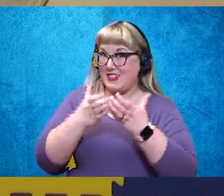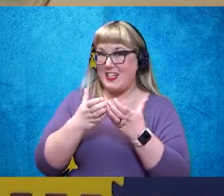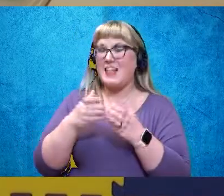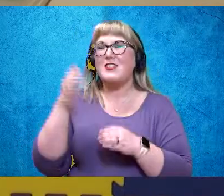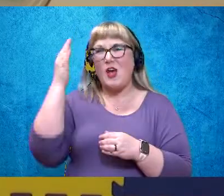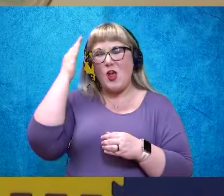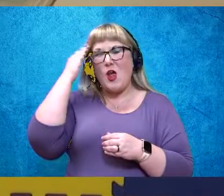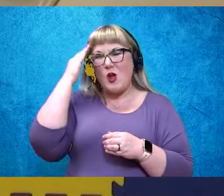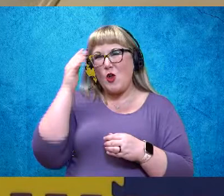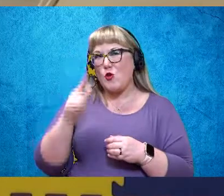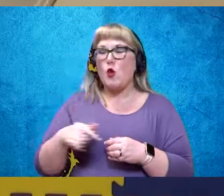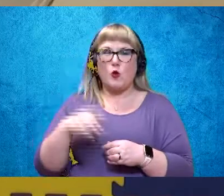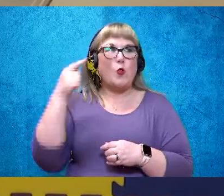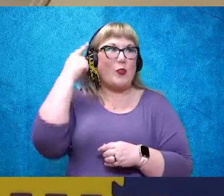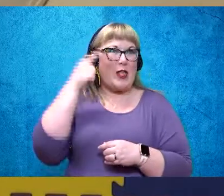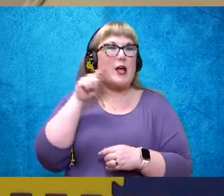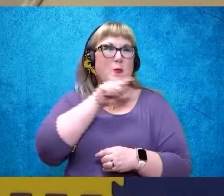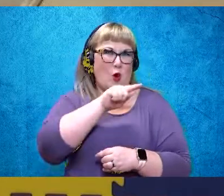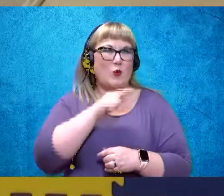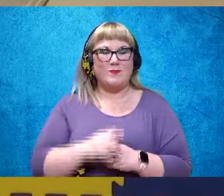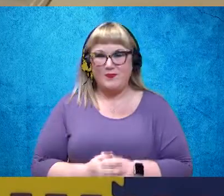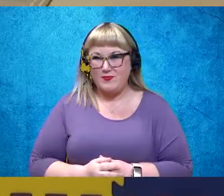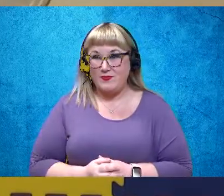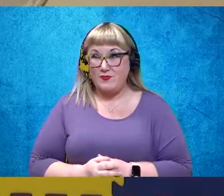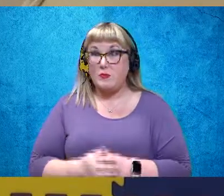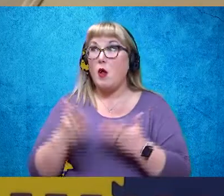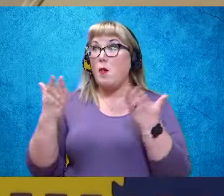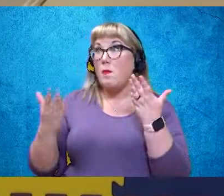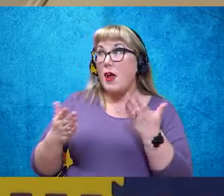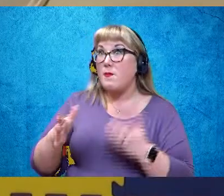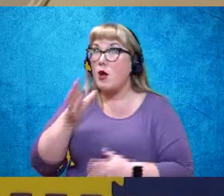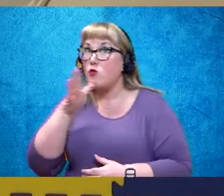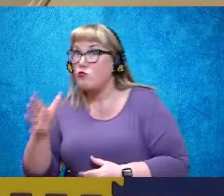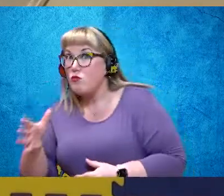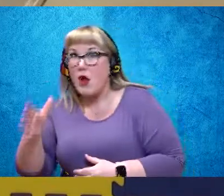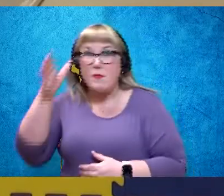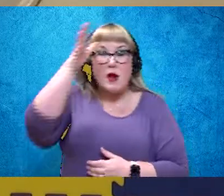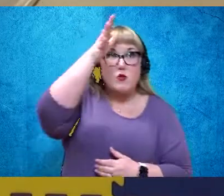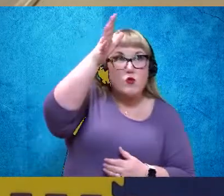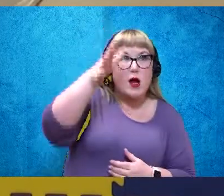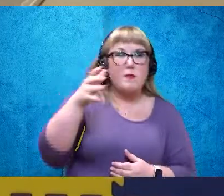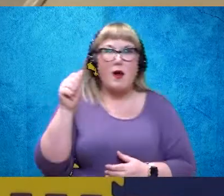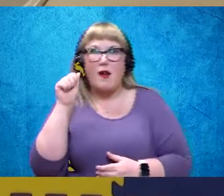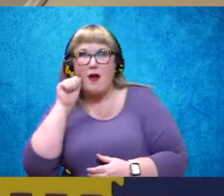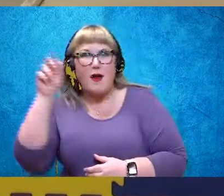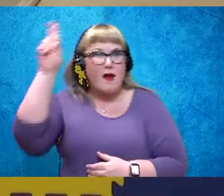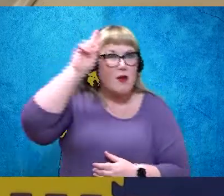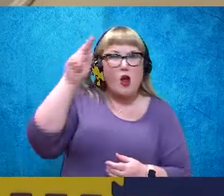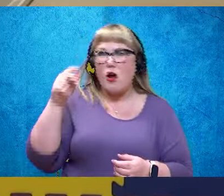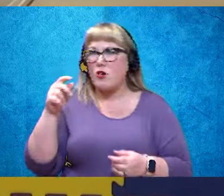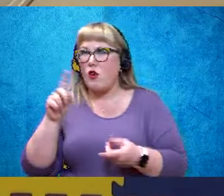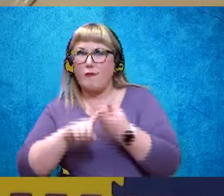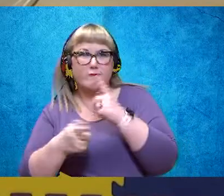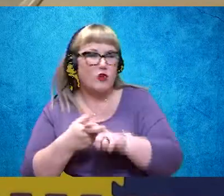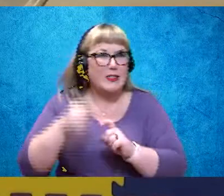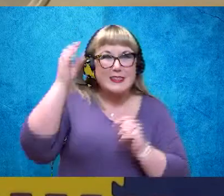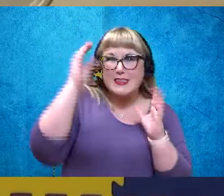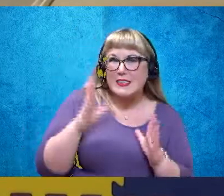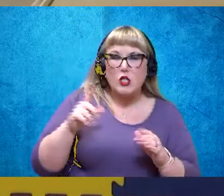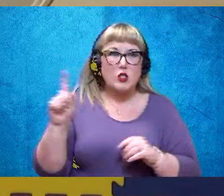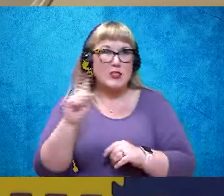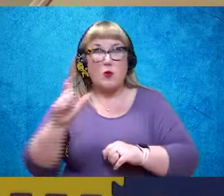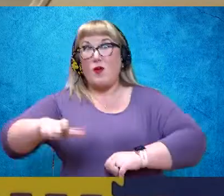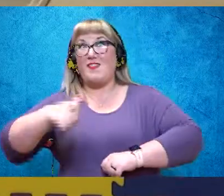just a second. Maybe it's a grandma, a grandpa, an aunt or an uncle, your teacher, your friends, or somebody else